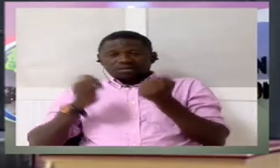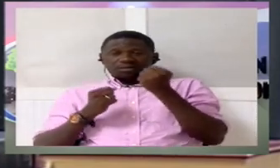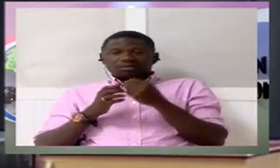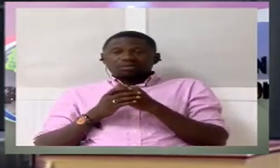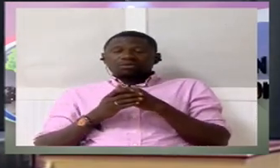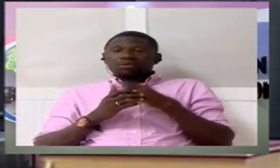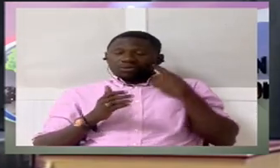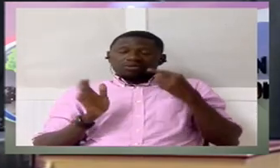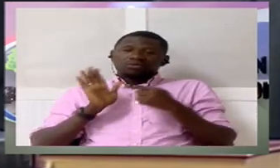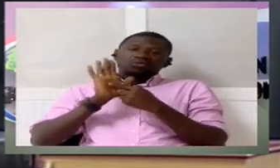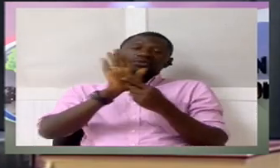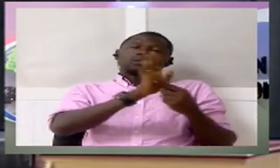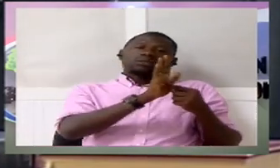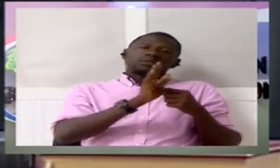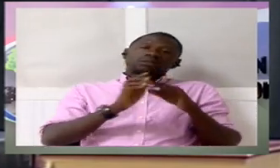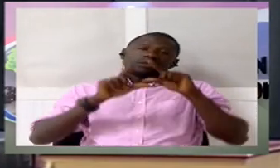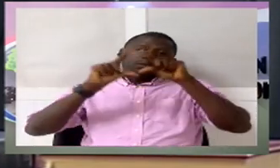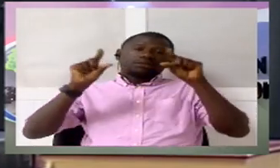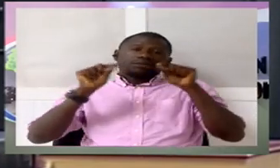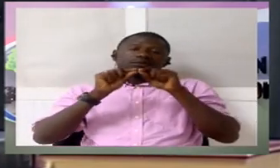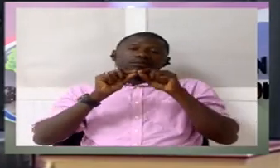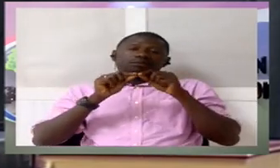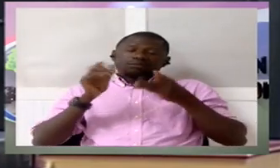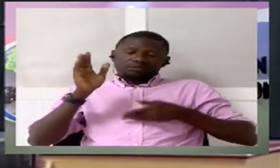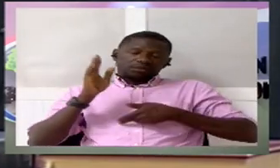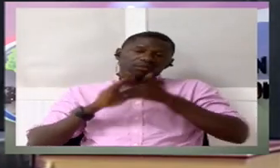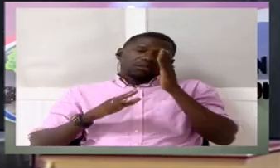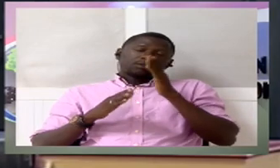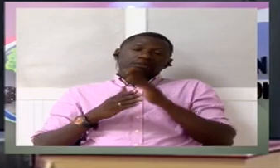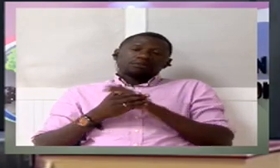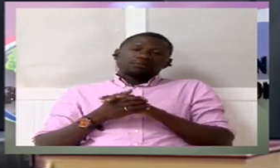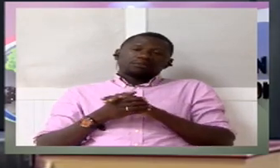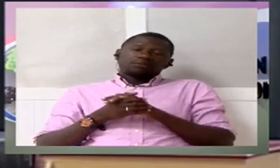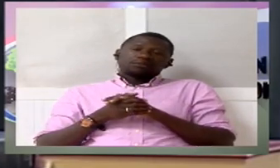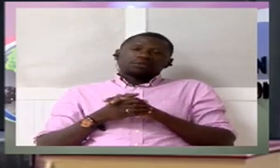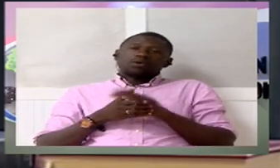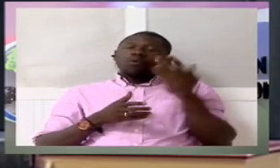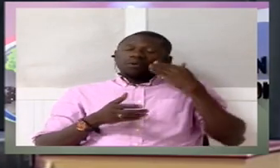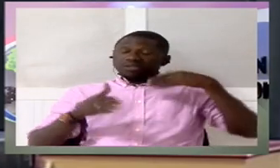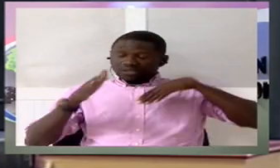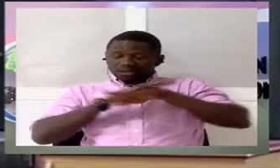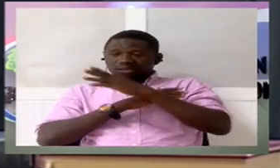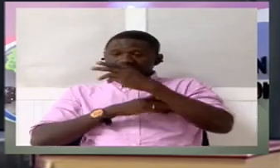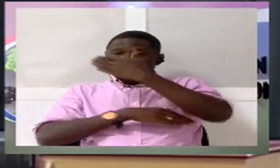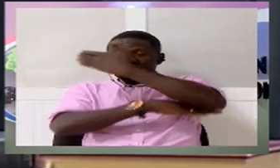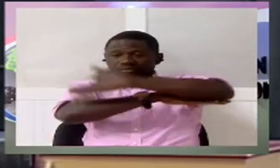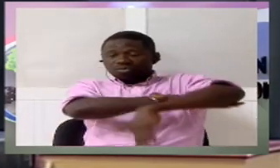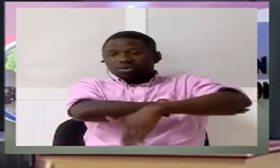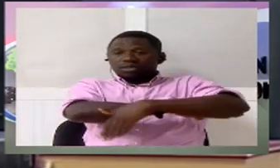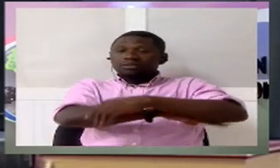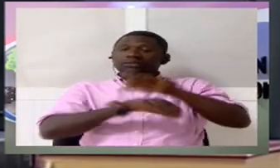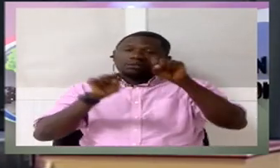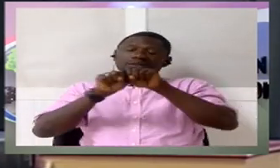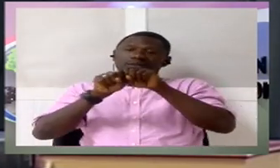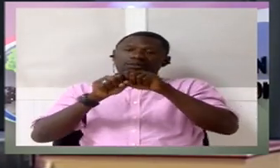there who showed their ID cards. I passed like that. And